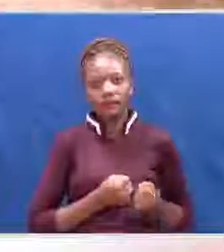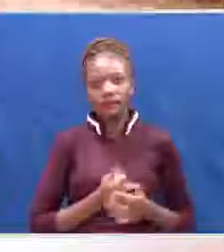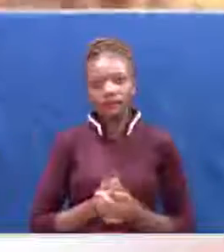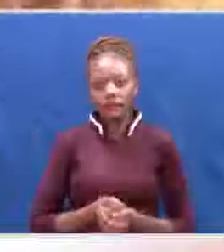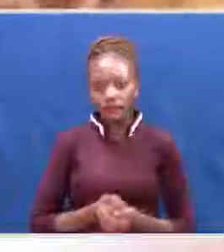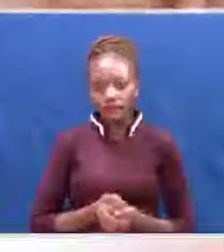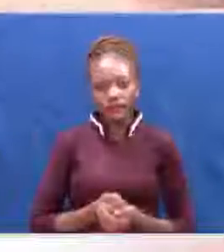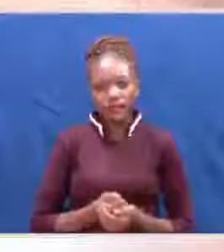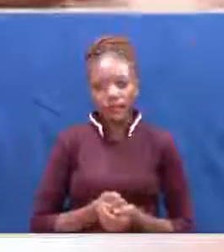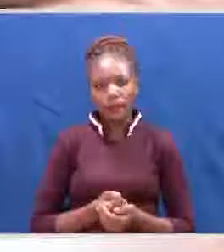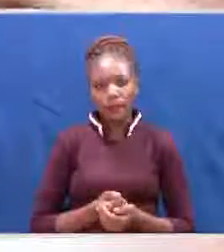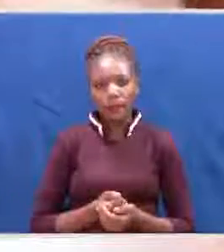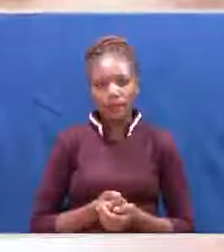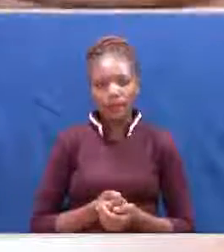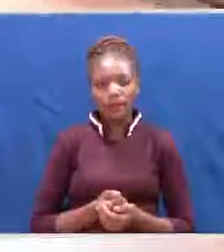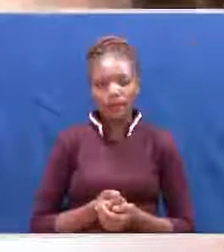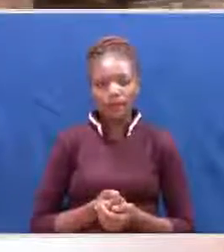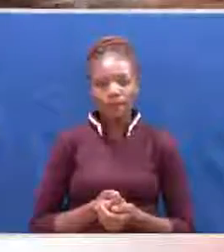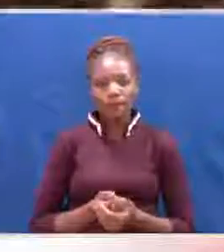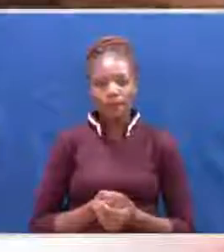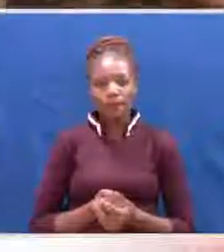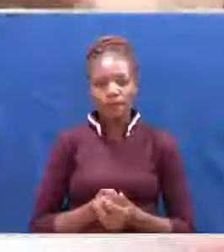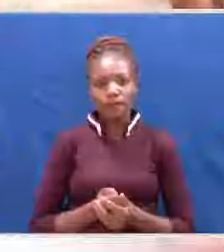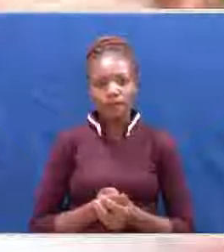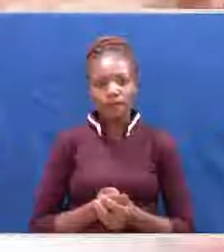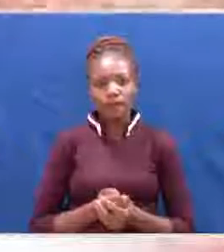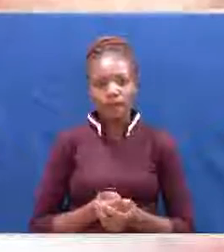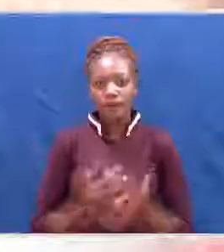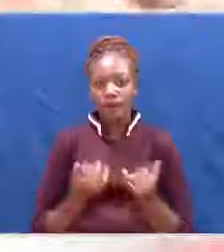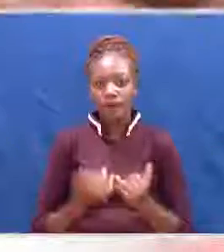anthem, "Justice Be Our Shield and Defender," a